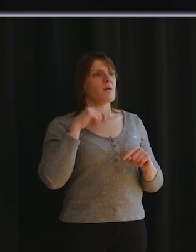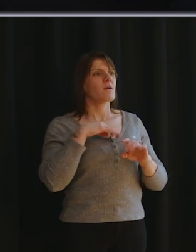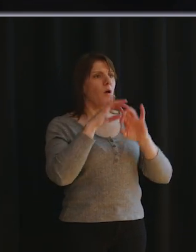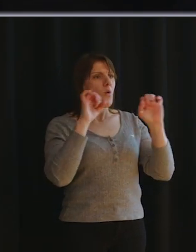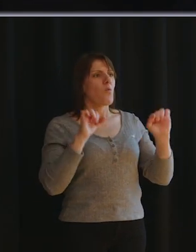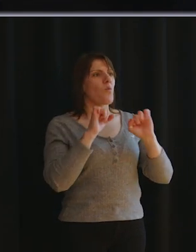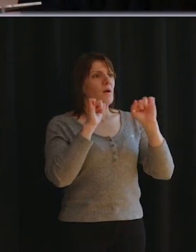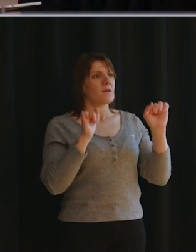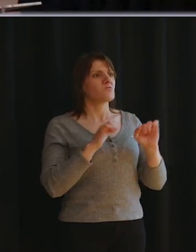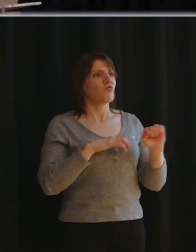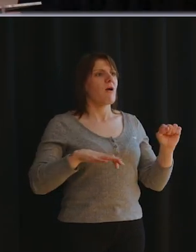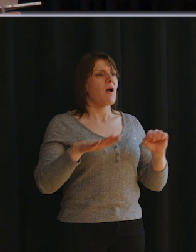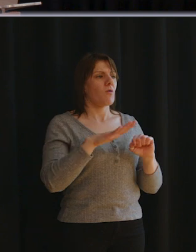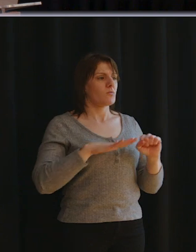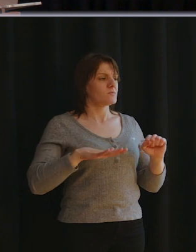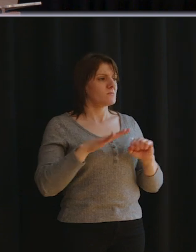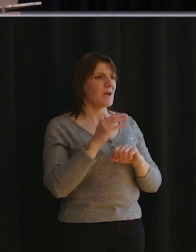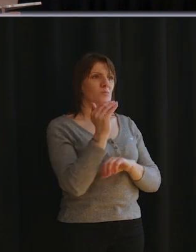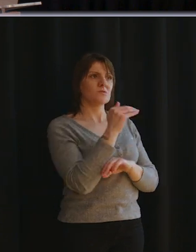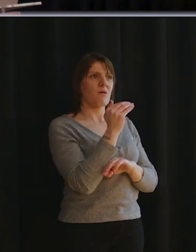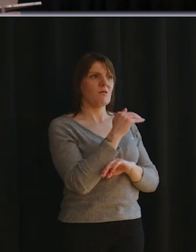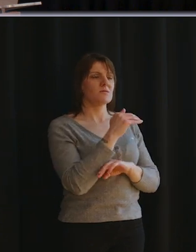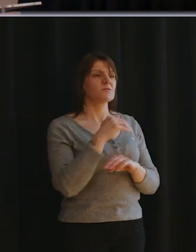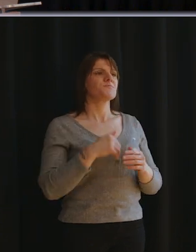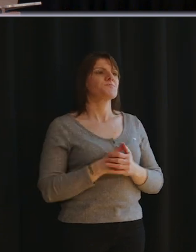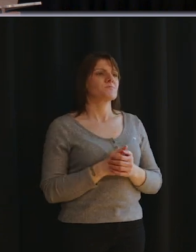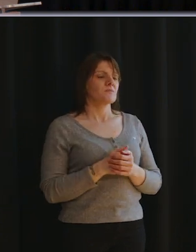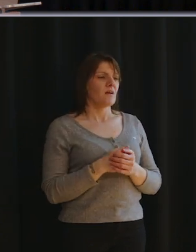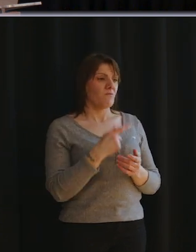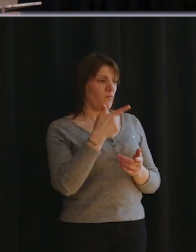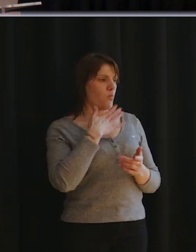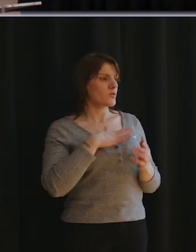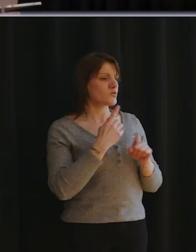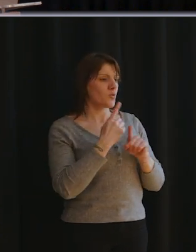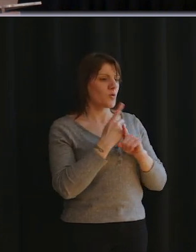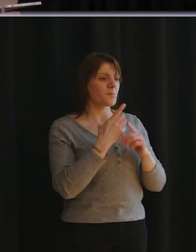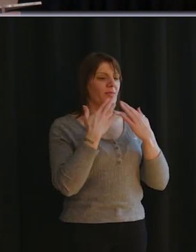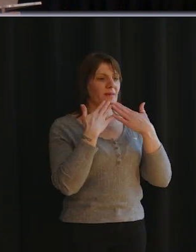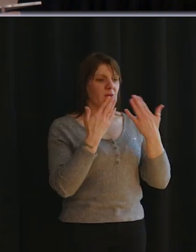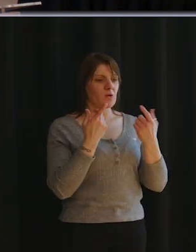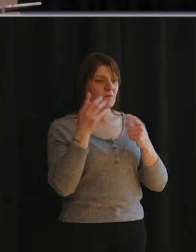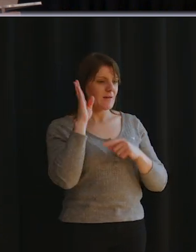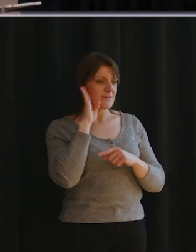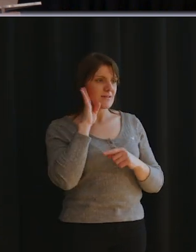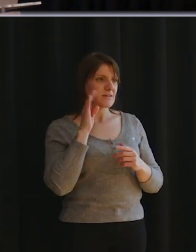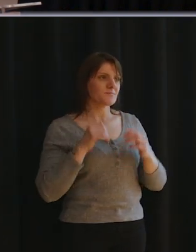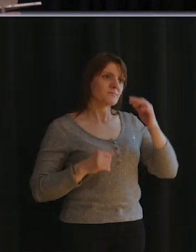grab and talk to me, but thank you very much for listening, and thank you.